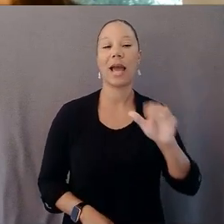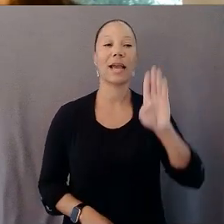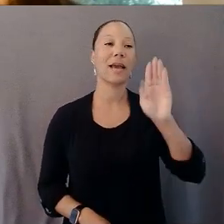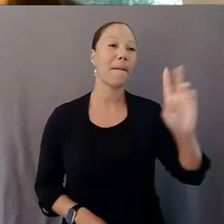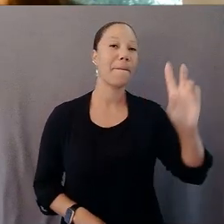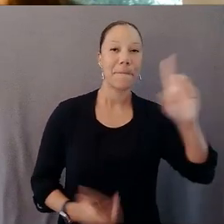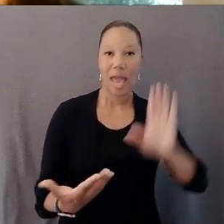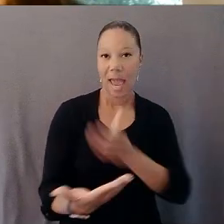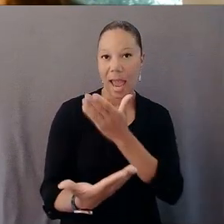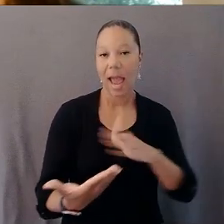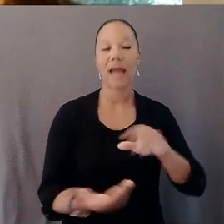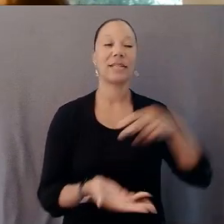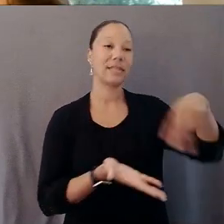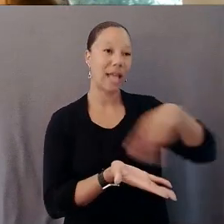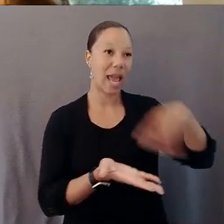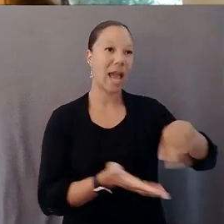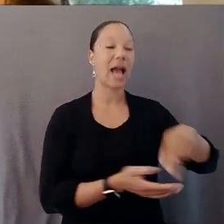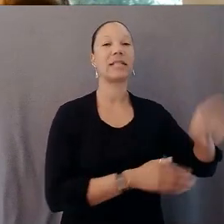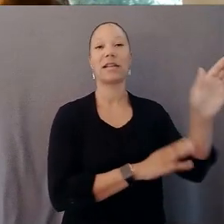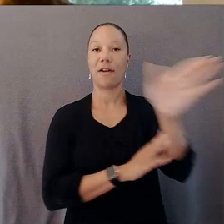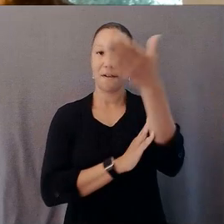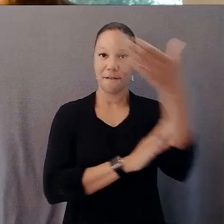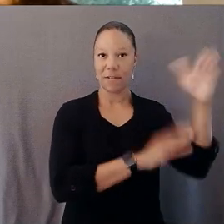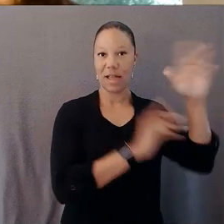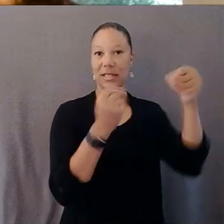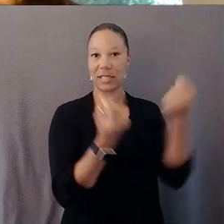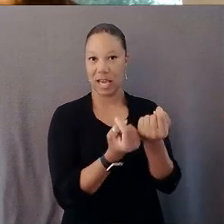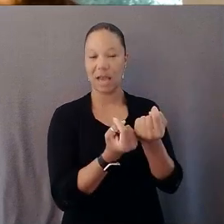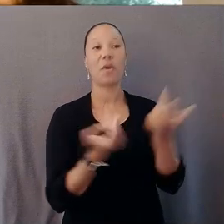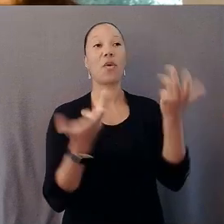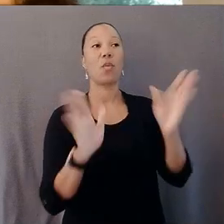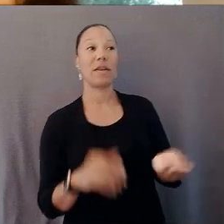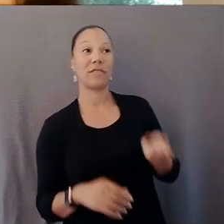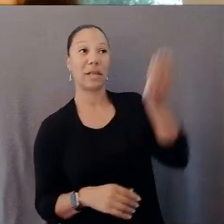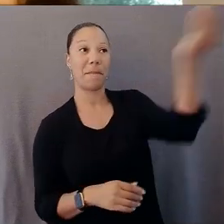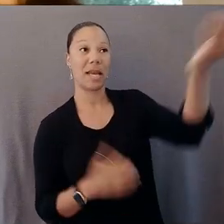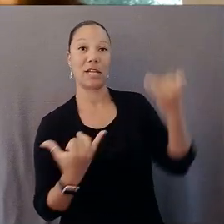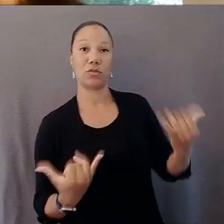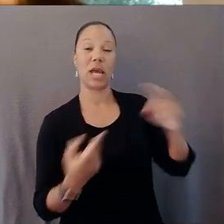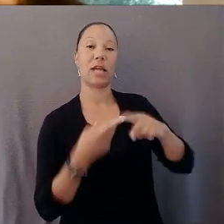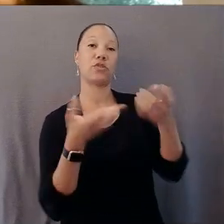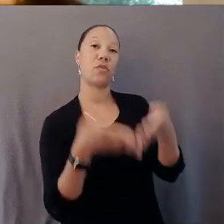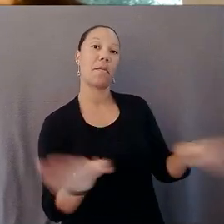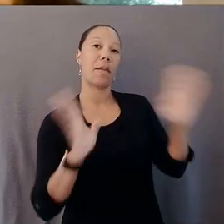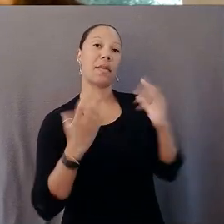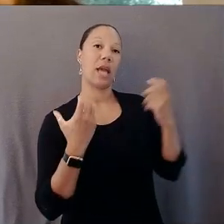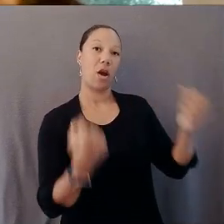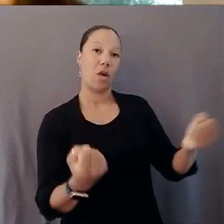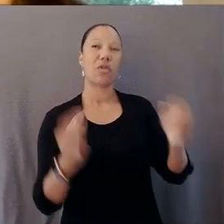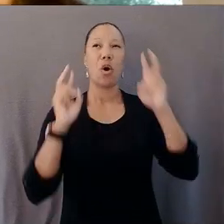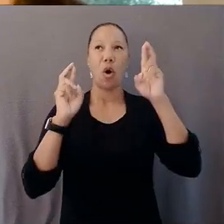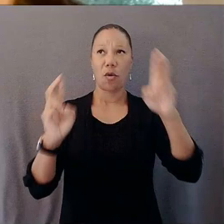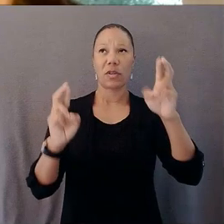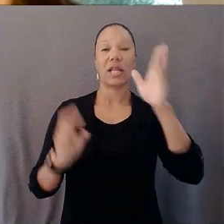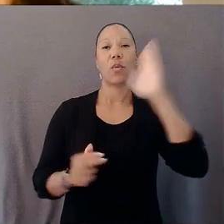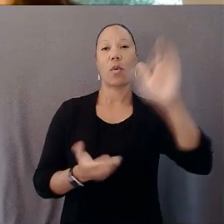flag teams, etc. So that was submitted today to Public Health, and we're hoping that we'll get approval then early next